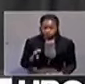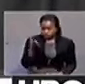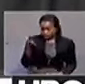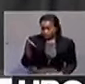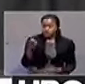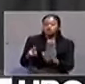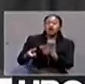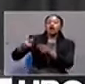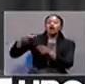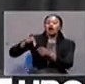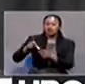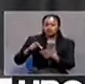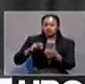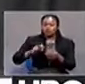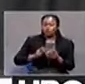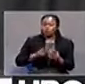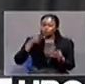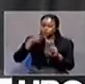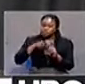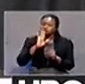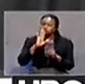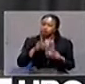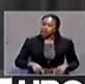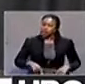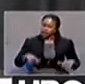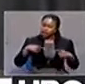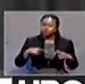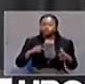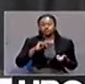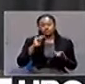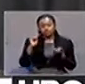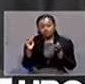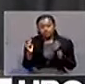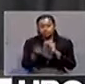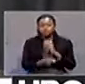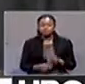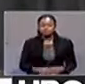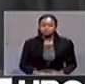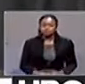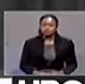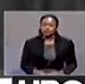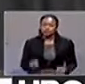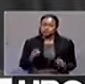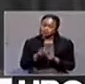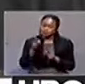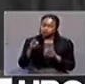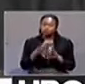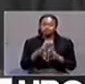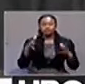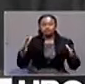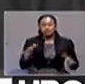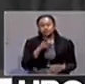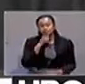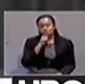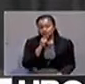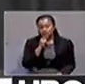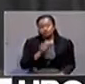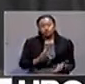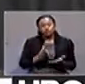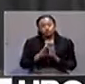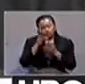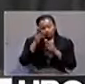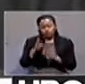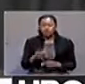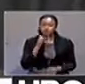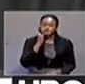on that to make sure your life from there and then changes. That was the great man. Right Honourable Speaker,